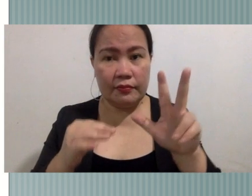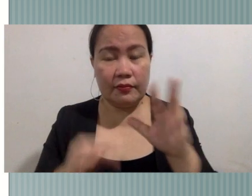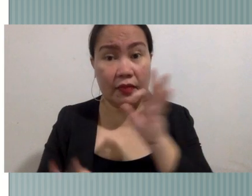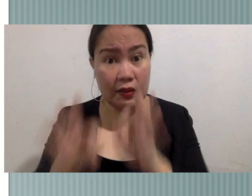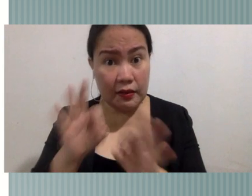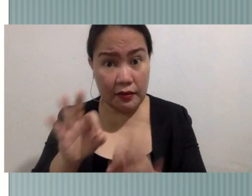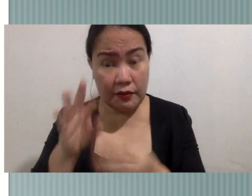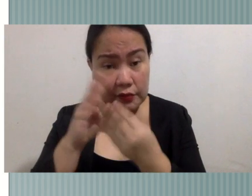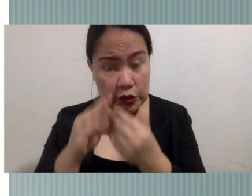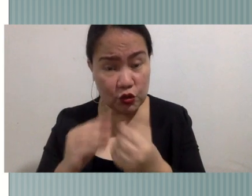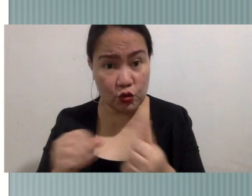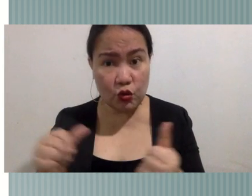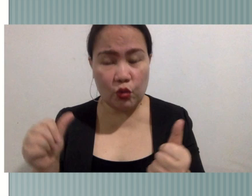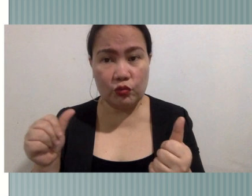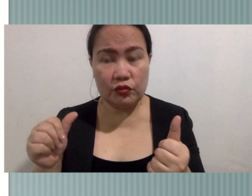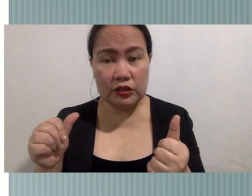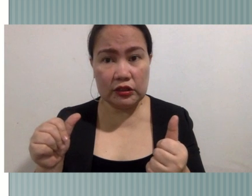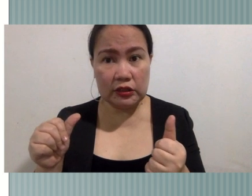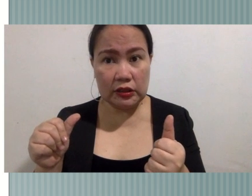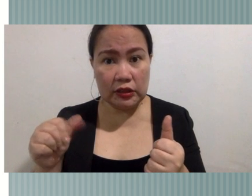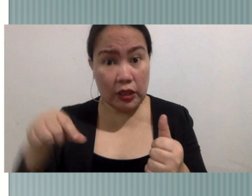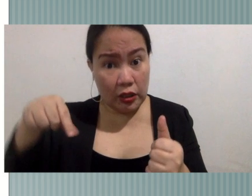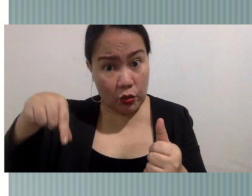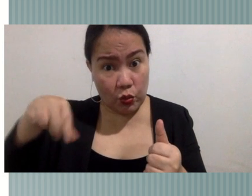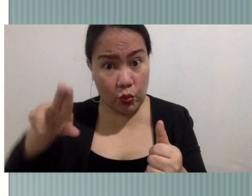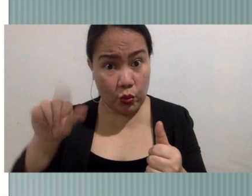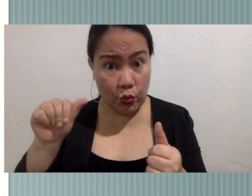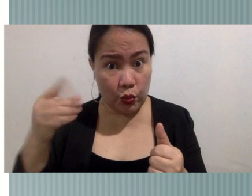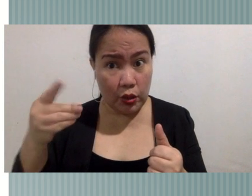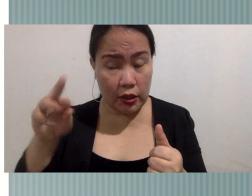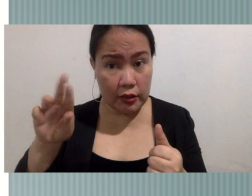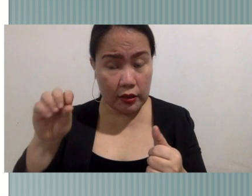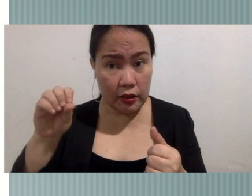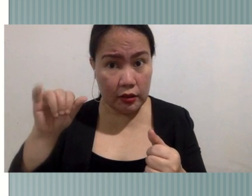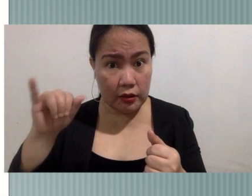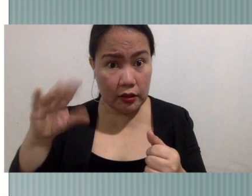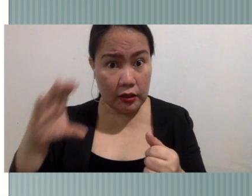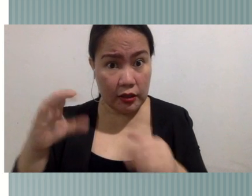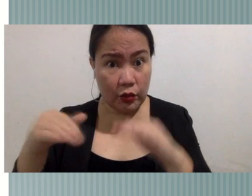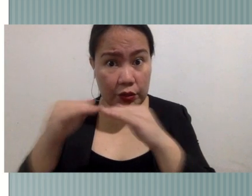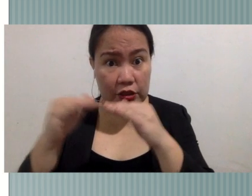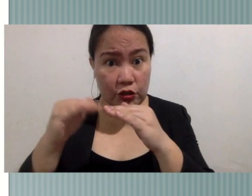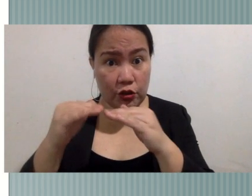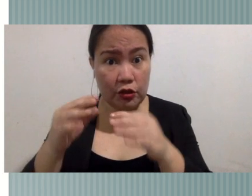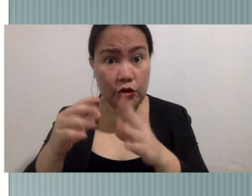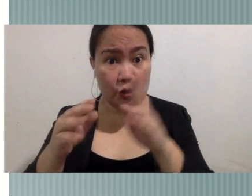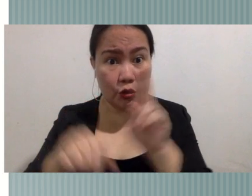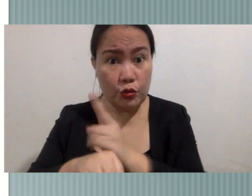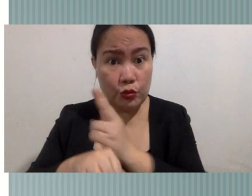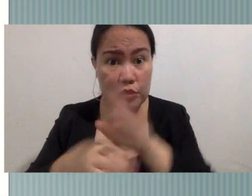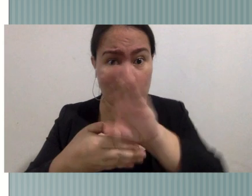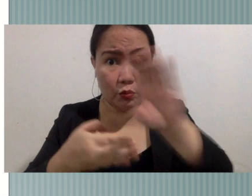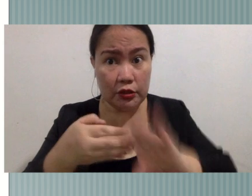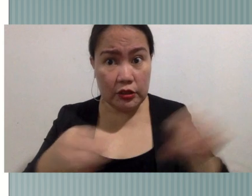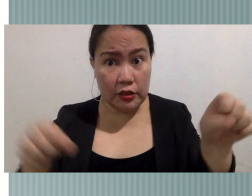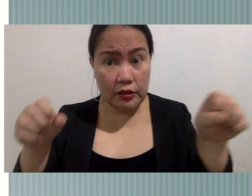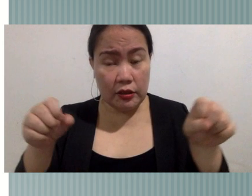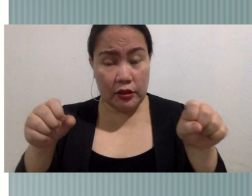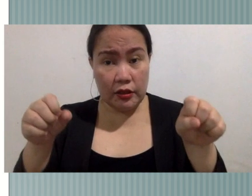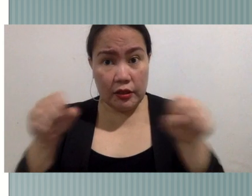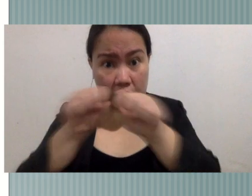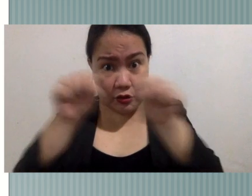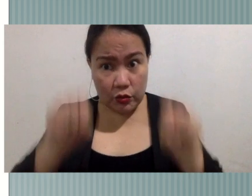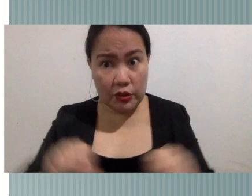So, kapag nagsusolve tayo ng quadratic equation gamit ang completing the square, dapat nasa ganitong